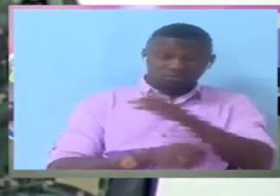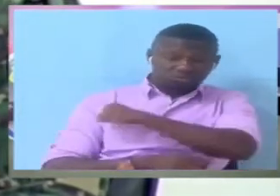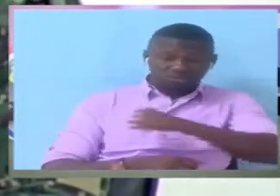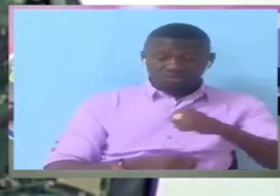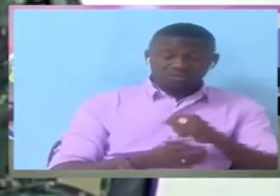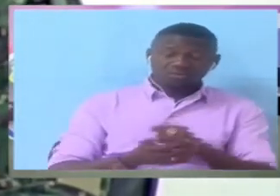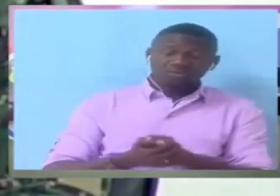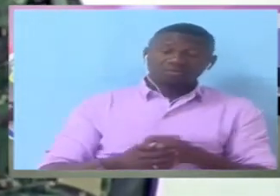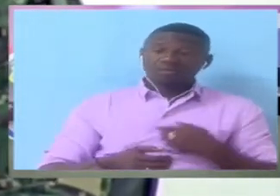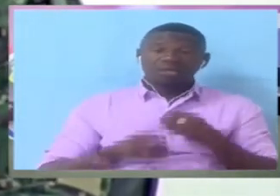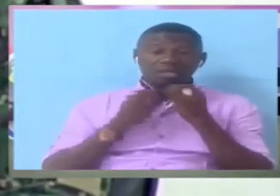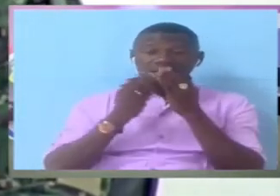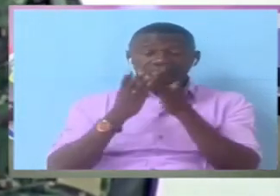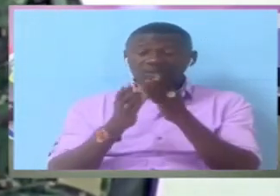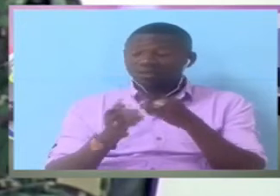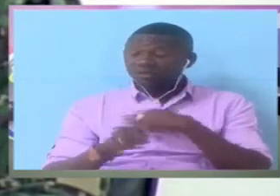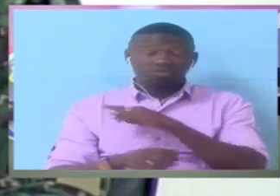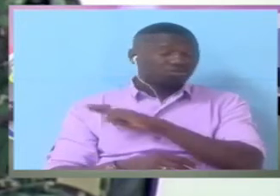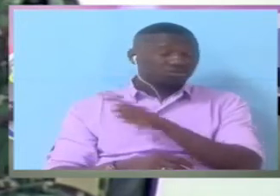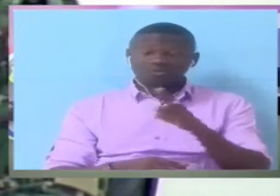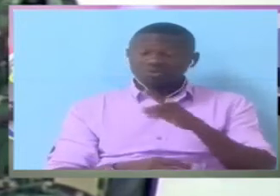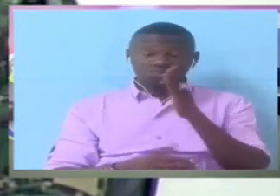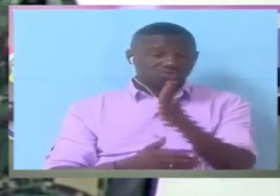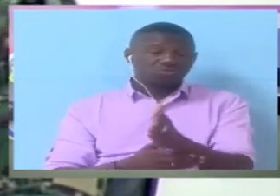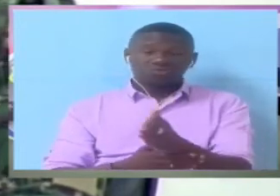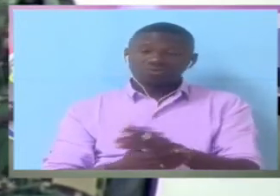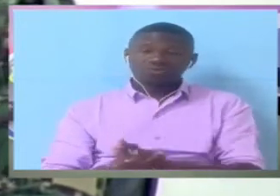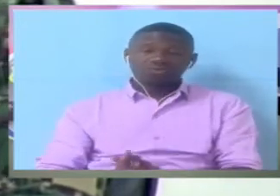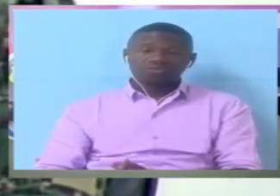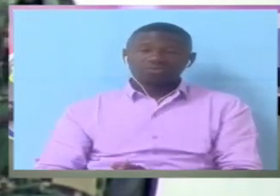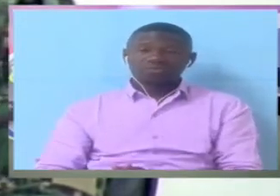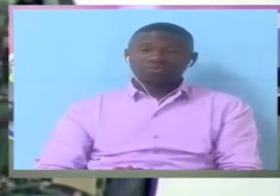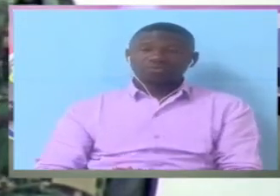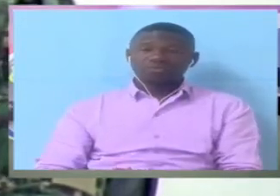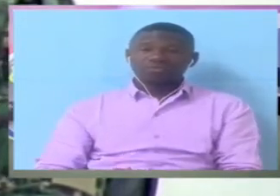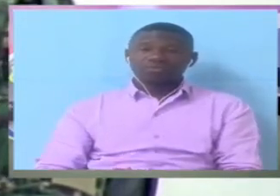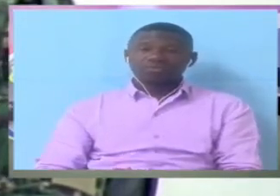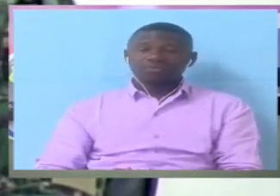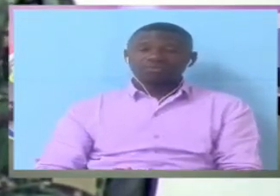told them that was not true.